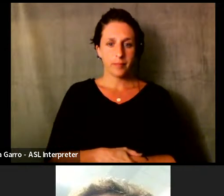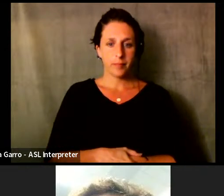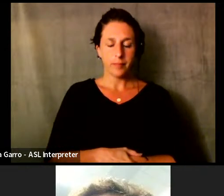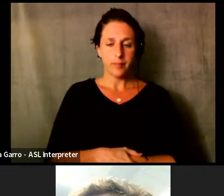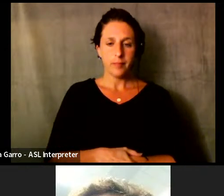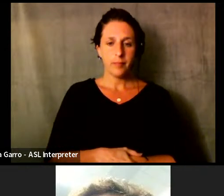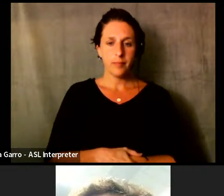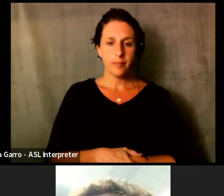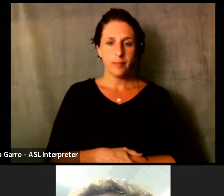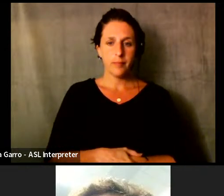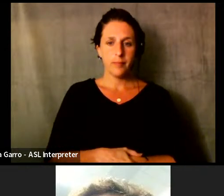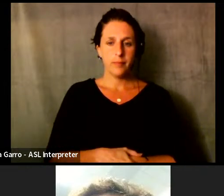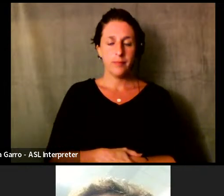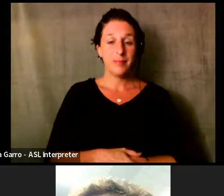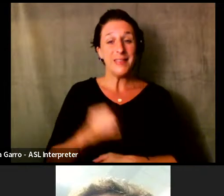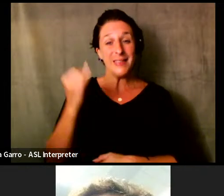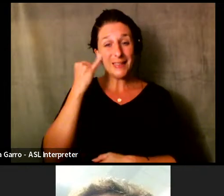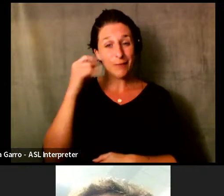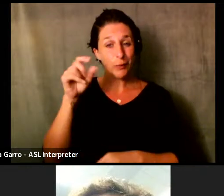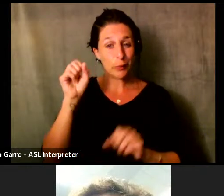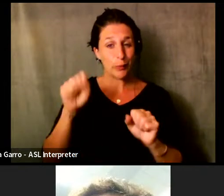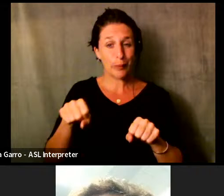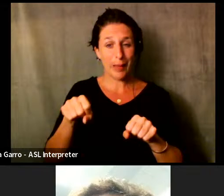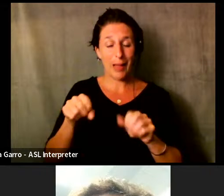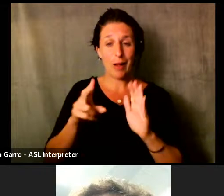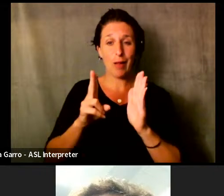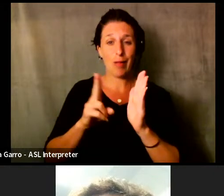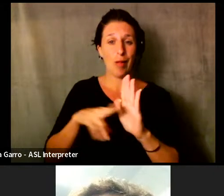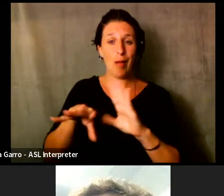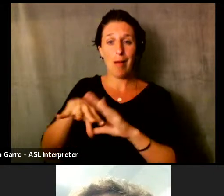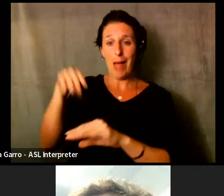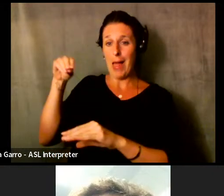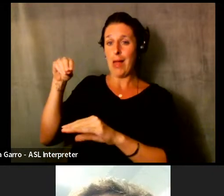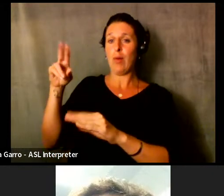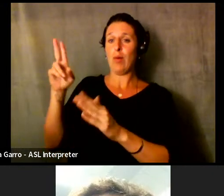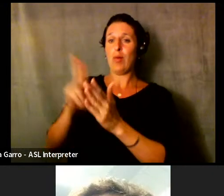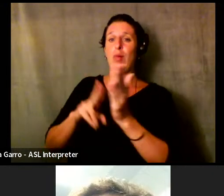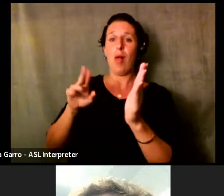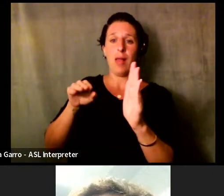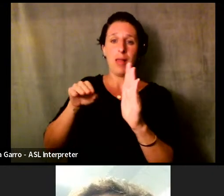Okay. If you can log out and log back in,